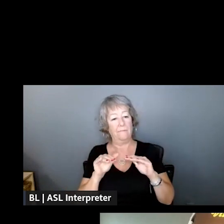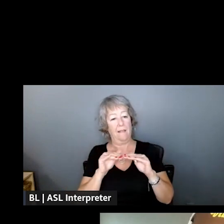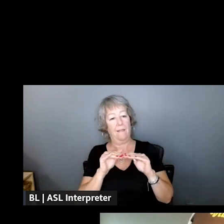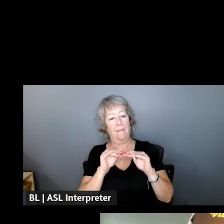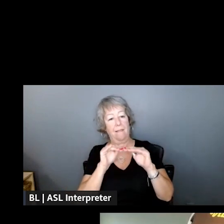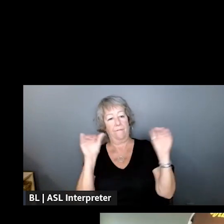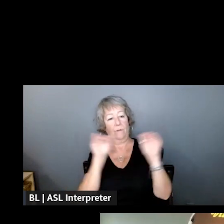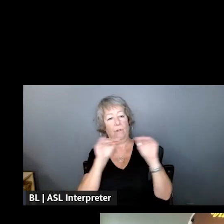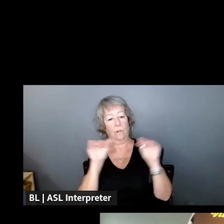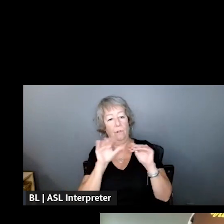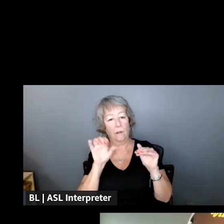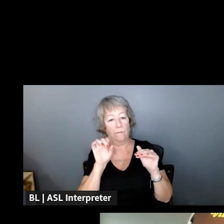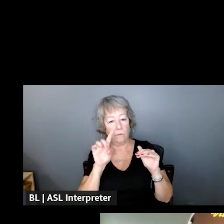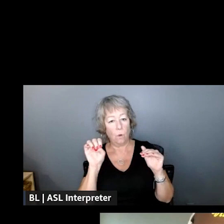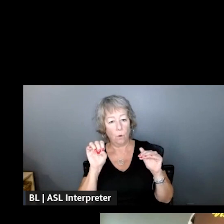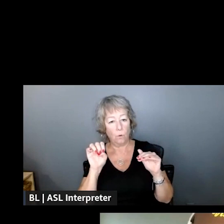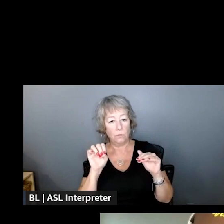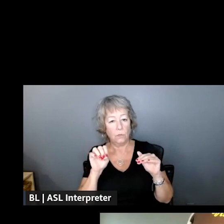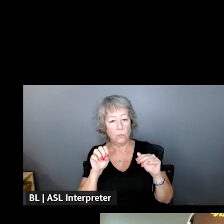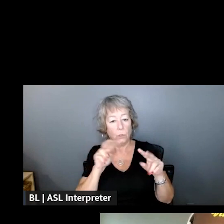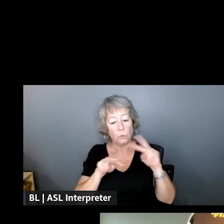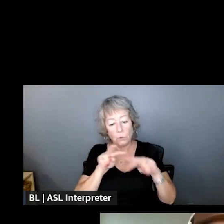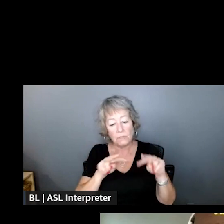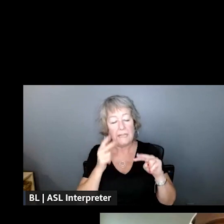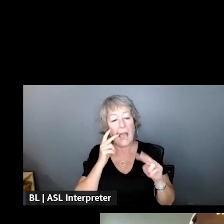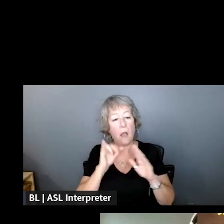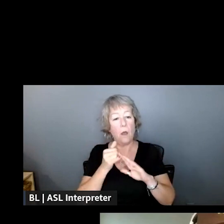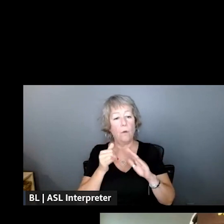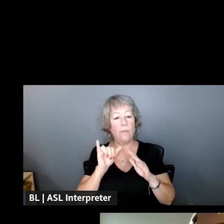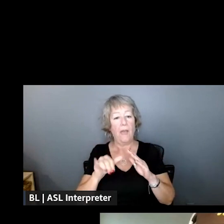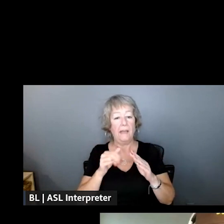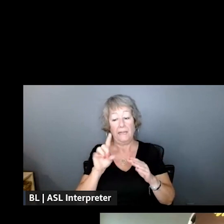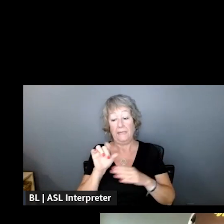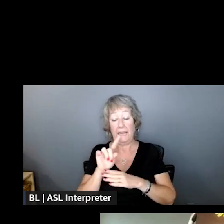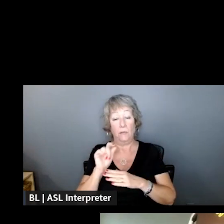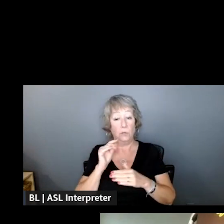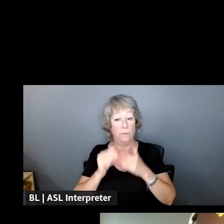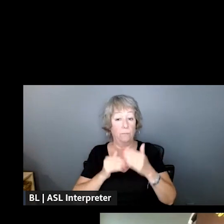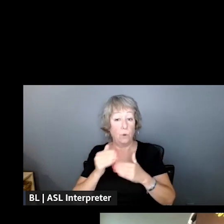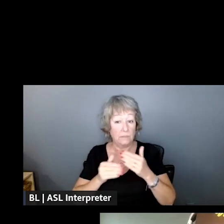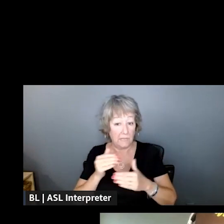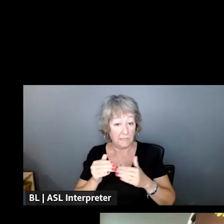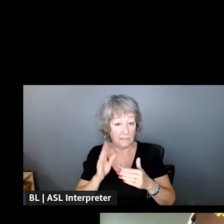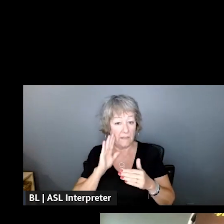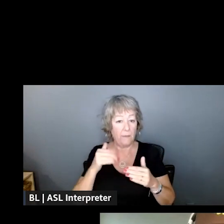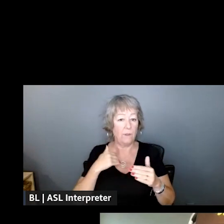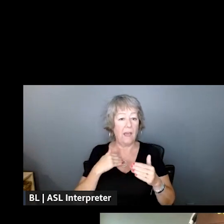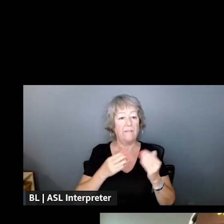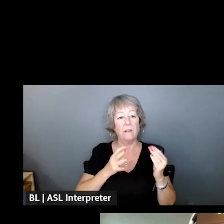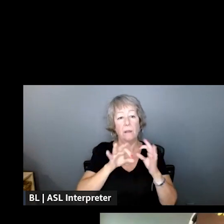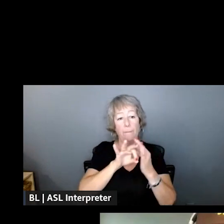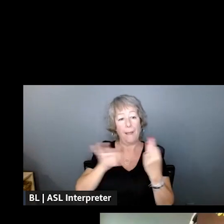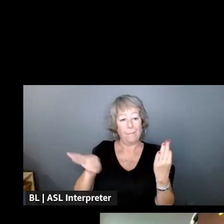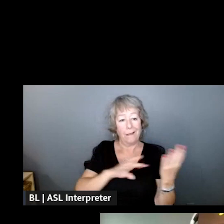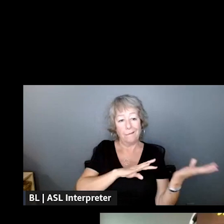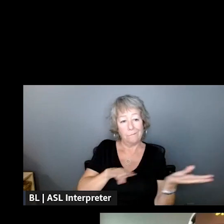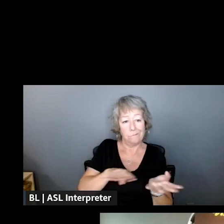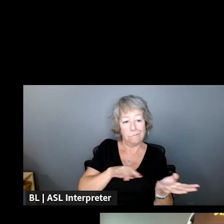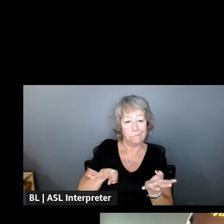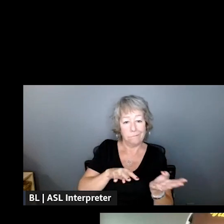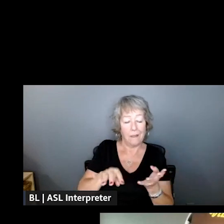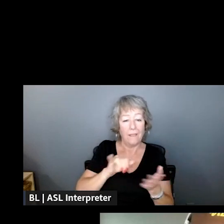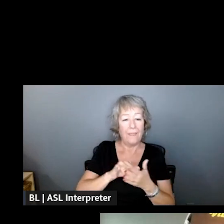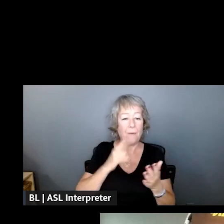code to say how the data should be processed. They'll have data pipelines that work a lot like the build and